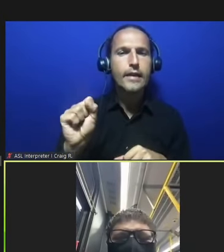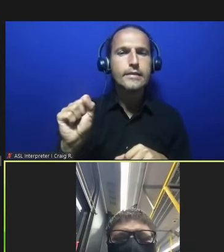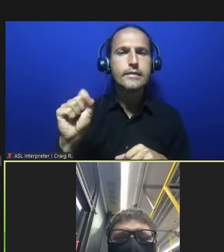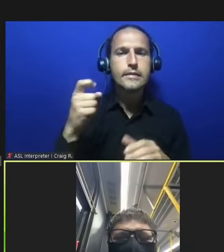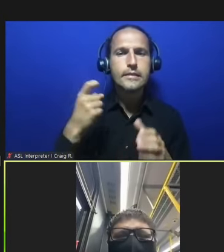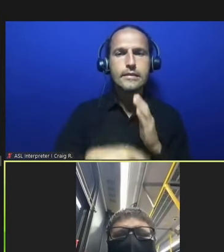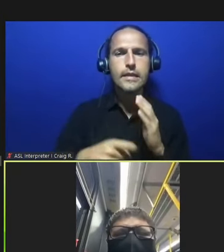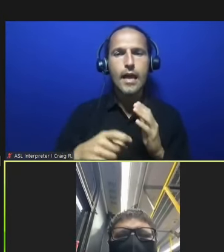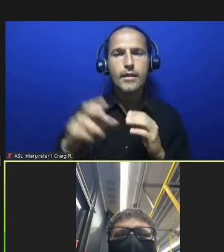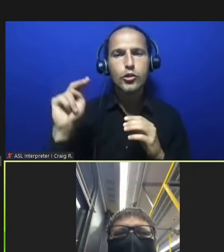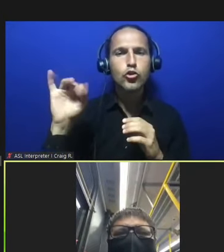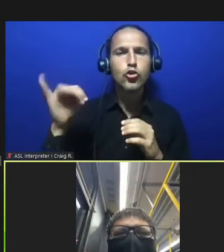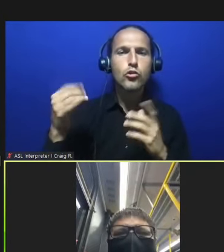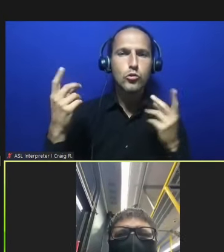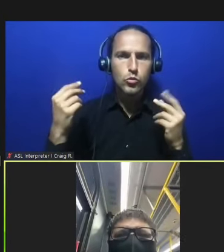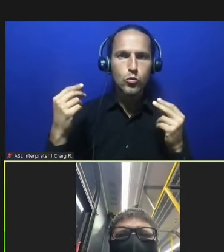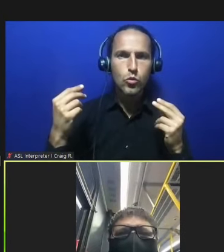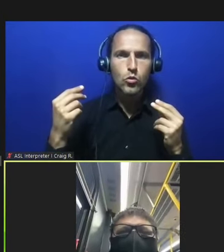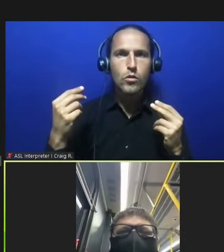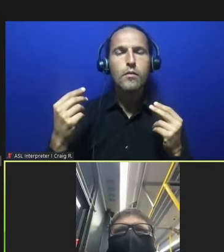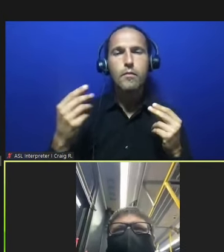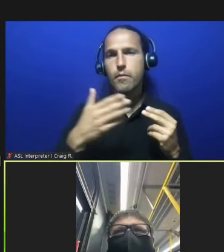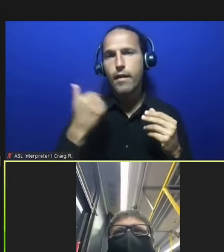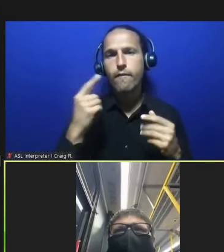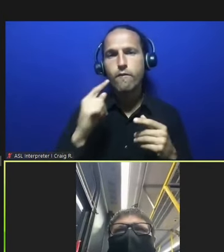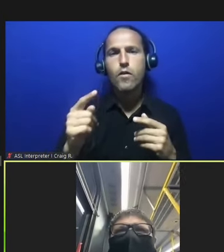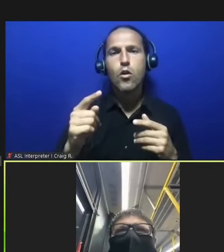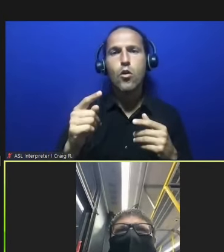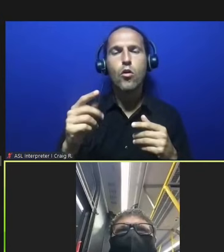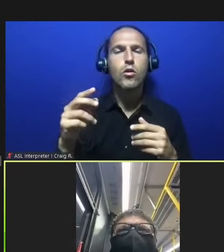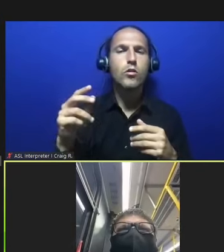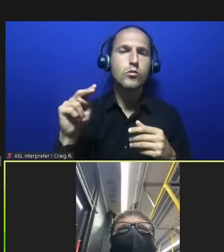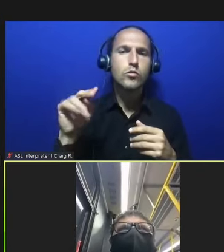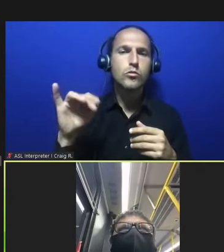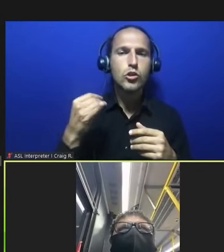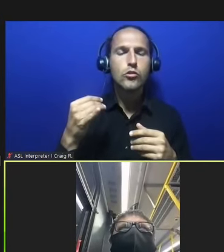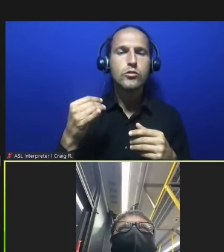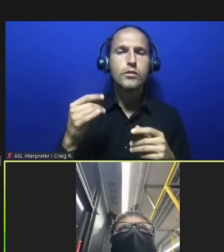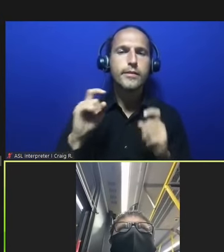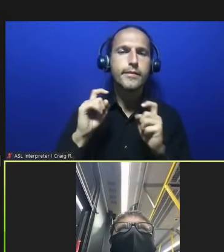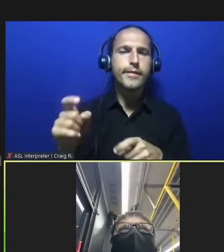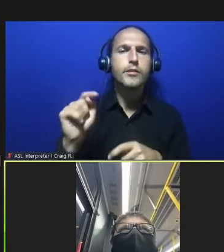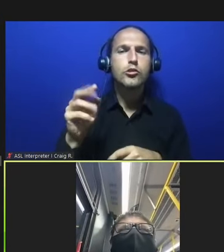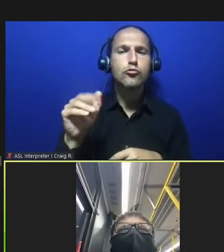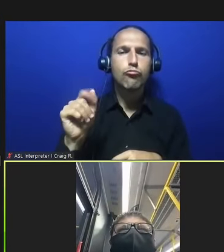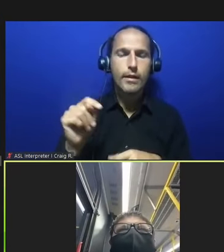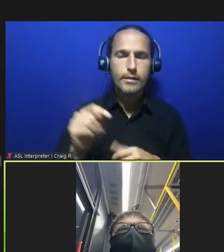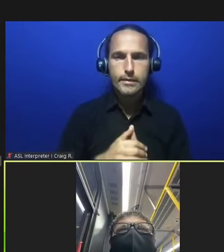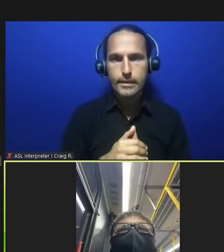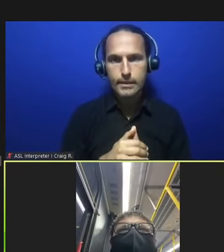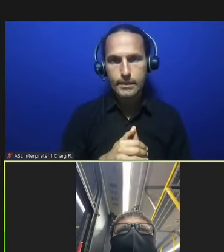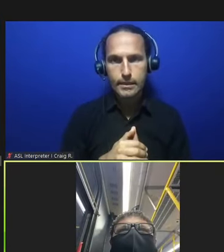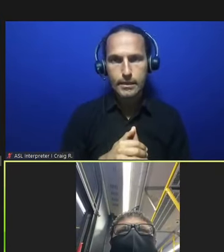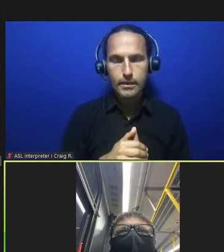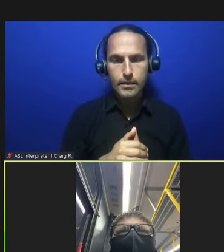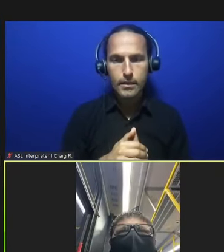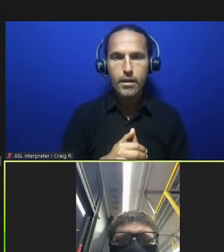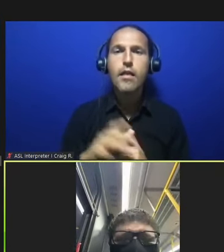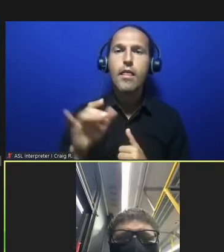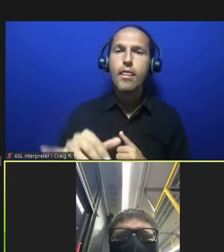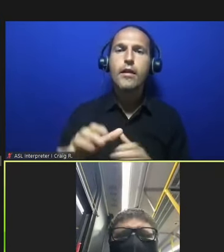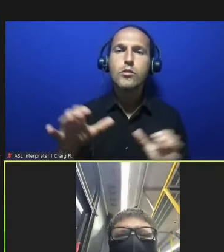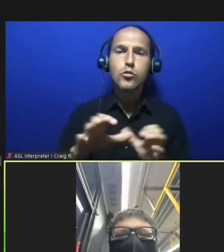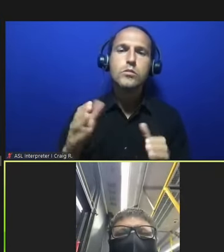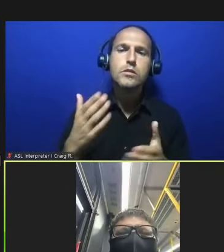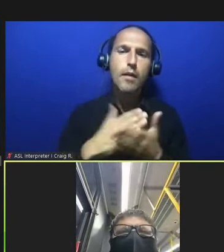doing to benefit New Jersey Transit. So let's do the correct thing